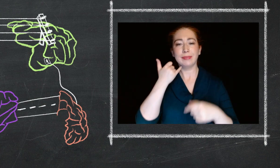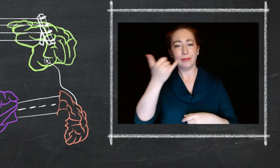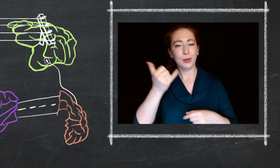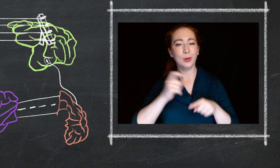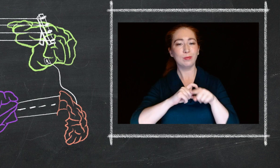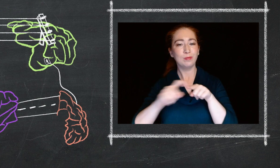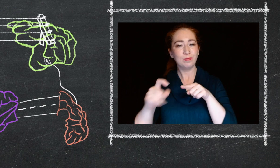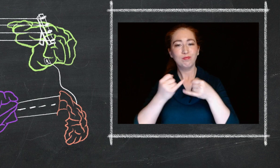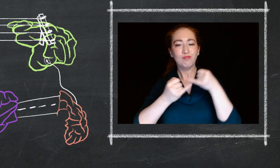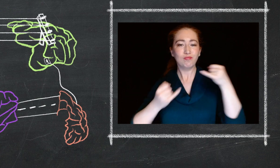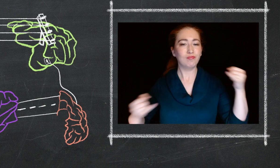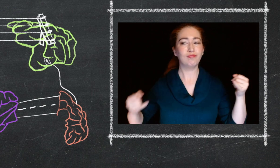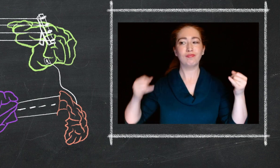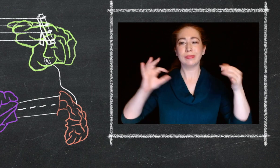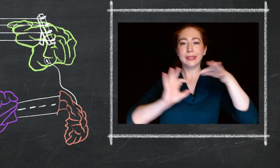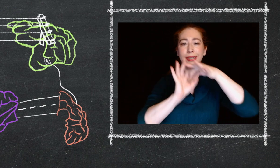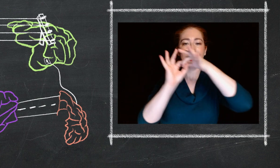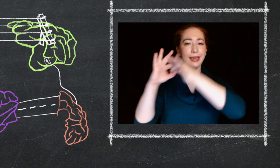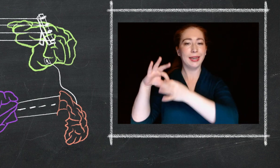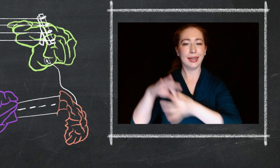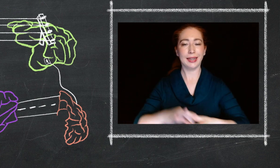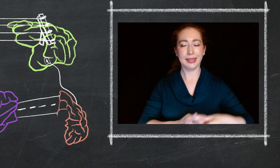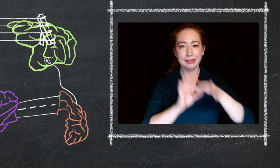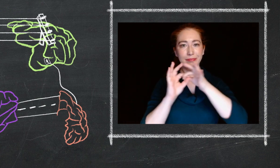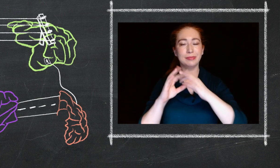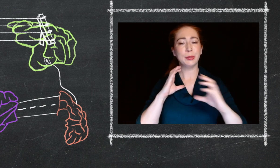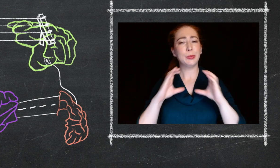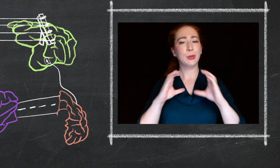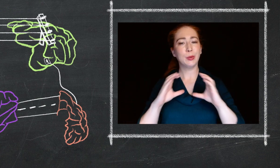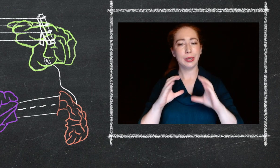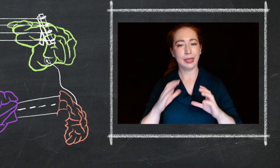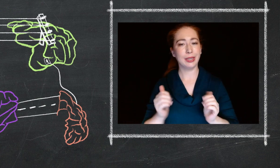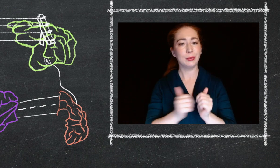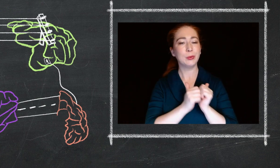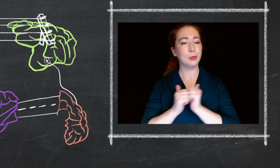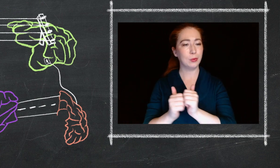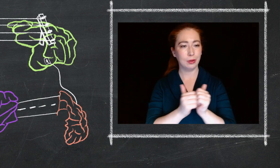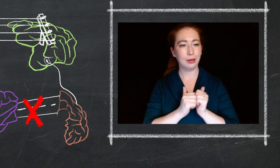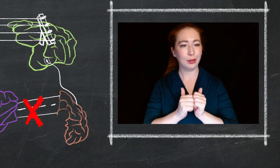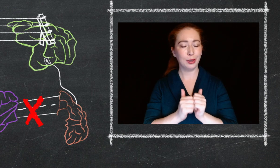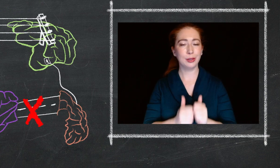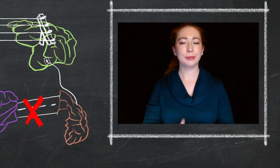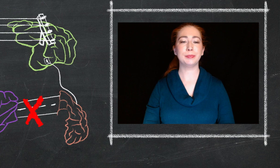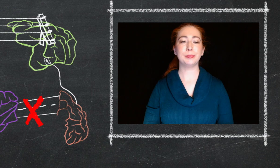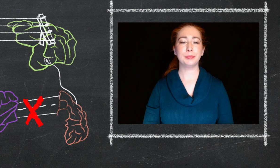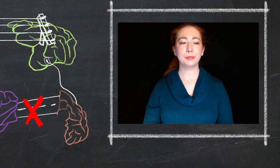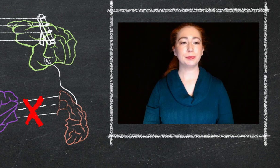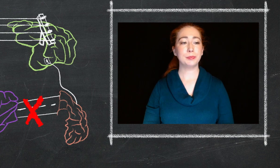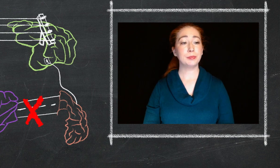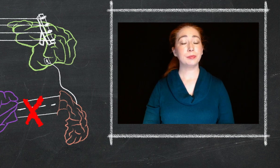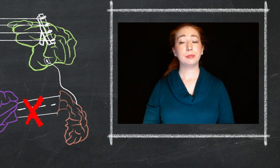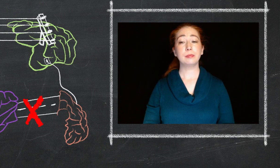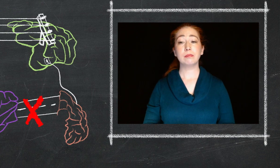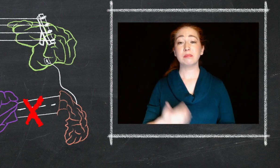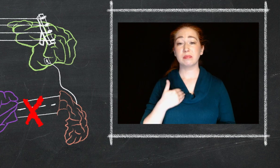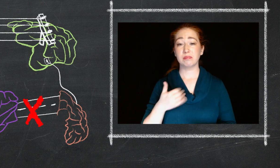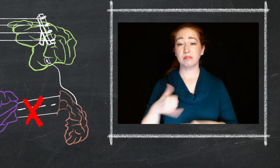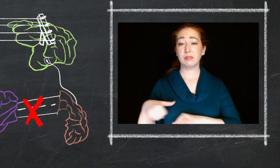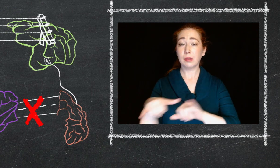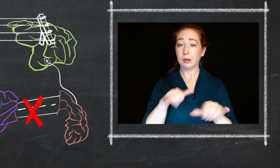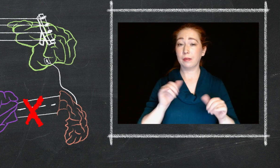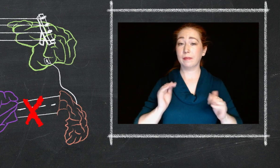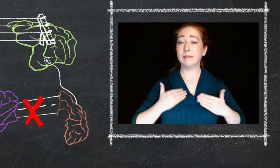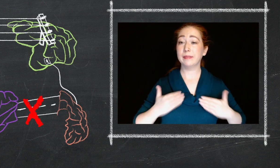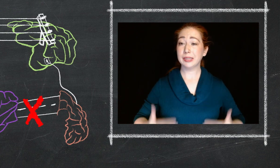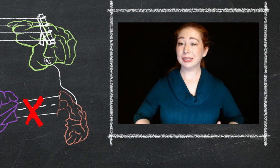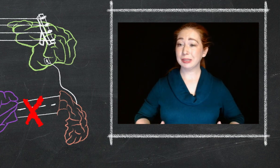or extensive telephone systems that help these areas communicate. Different locations of damage to these